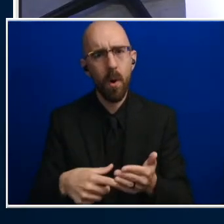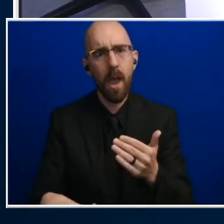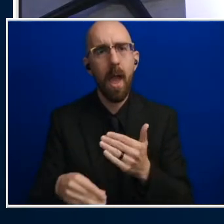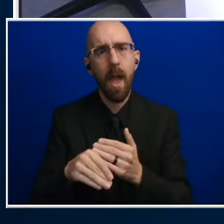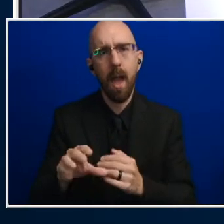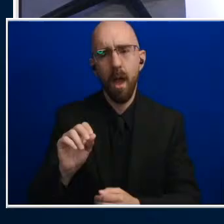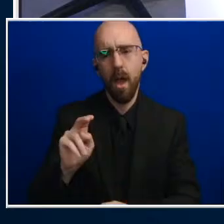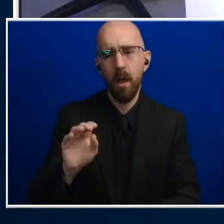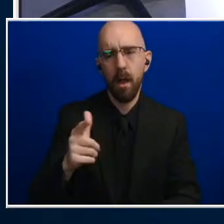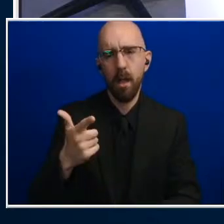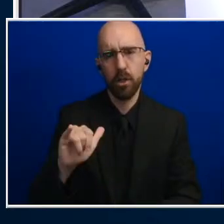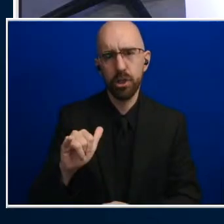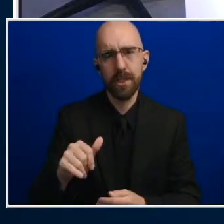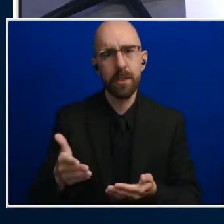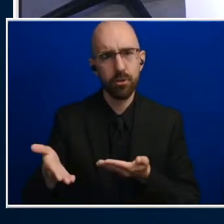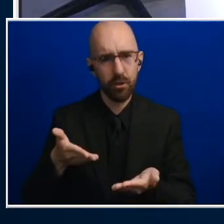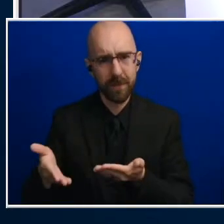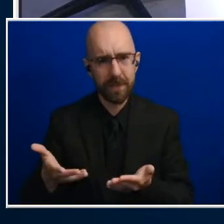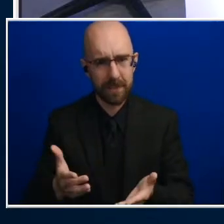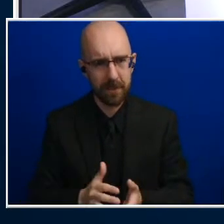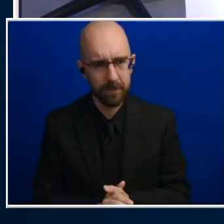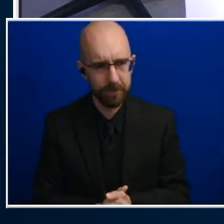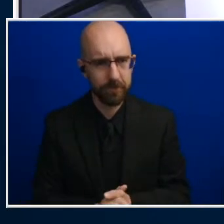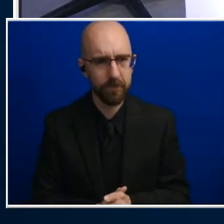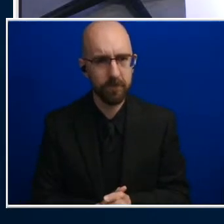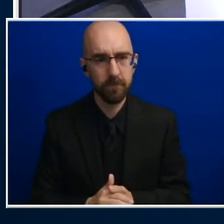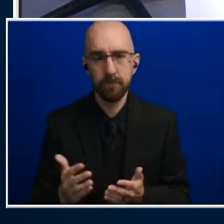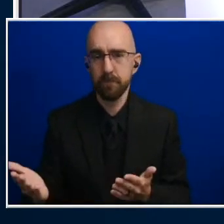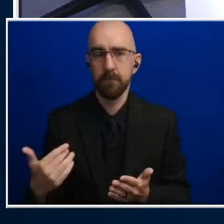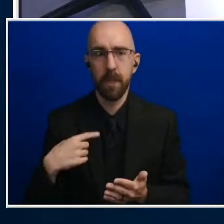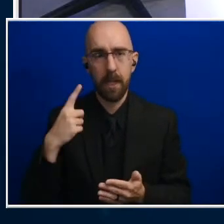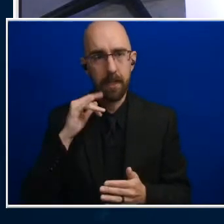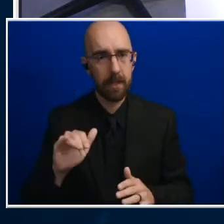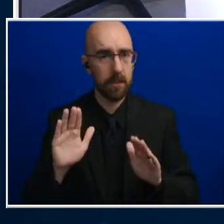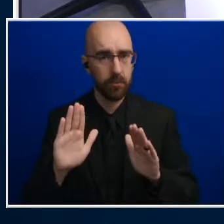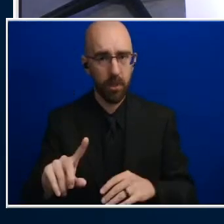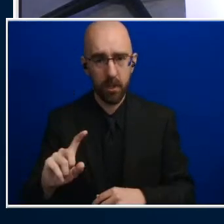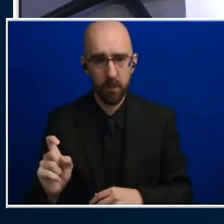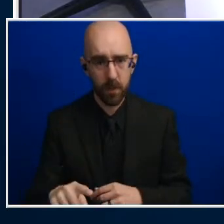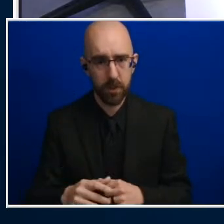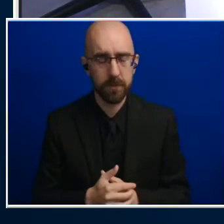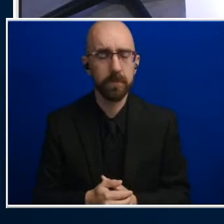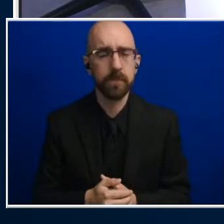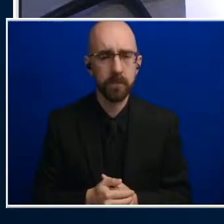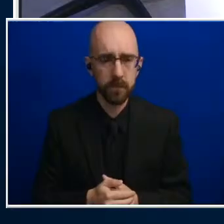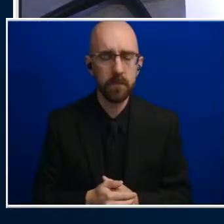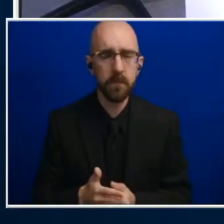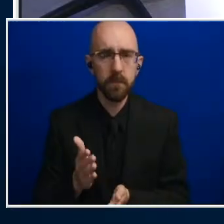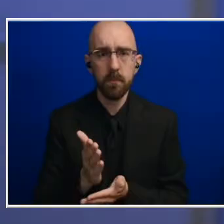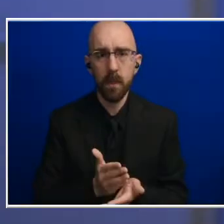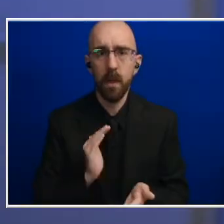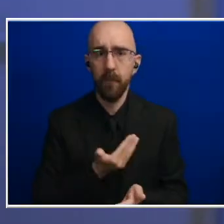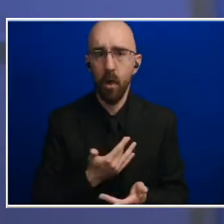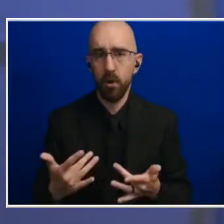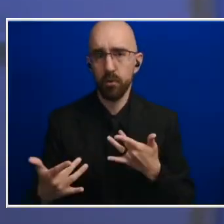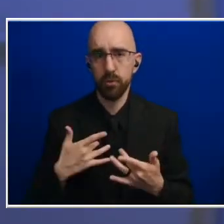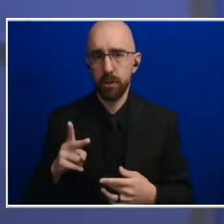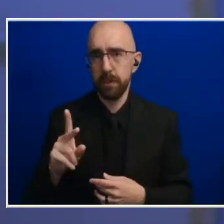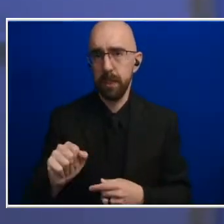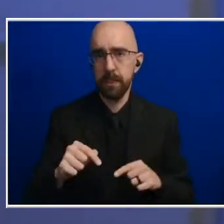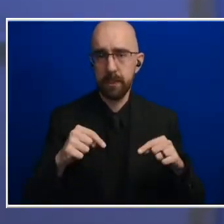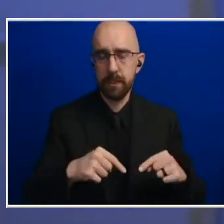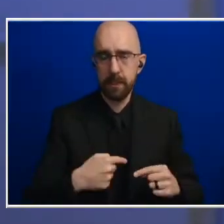services? You know, I think that's a really good question, and part of our concern in Kansas is that we have not